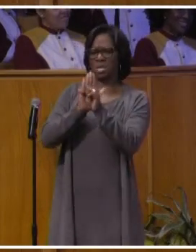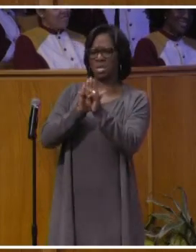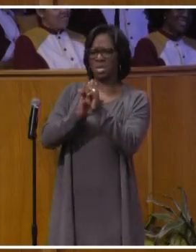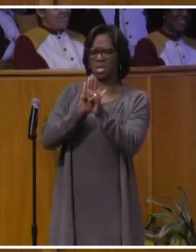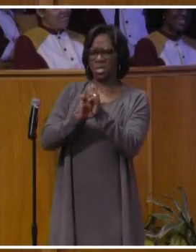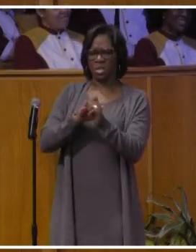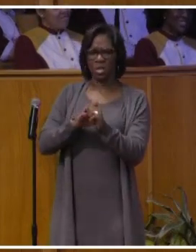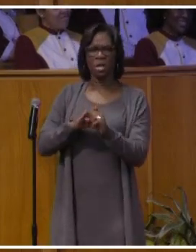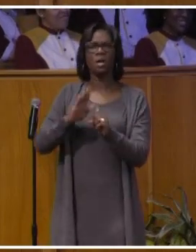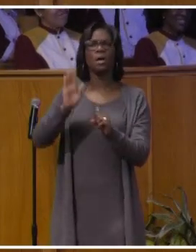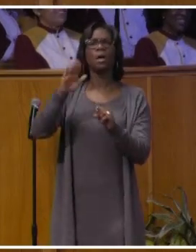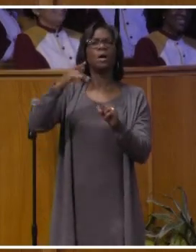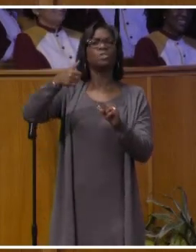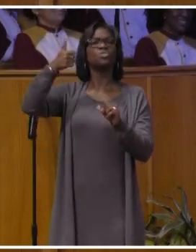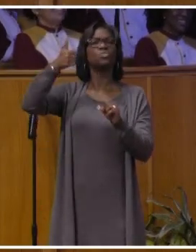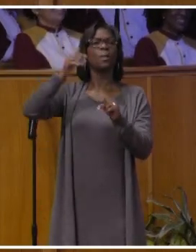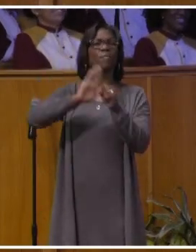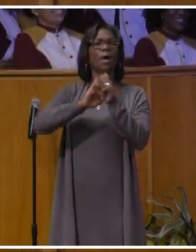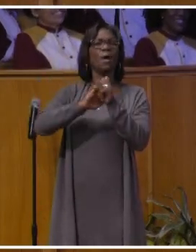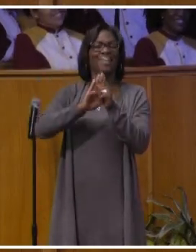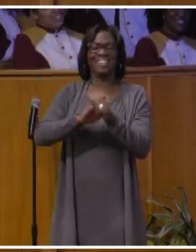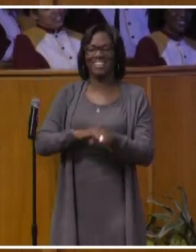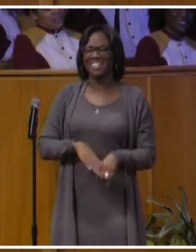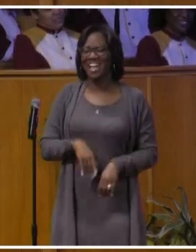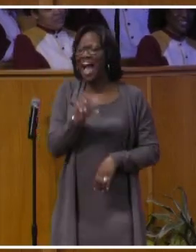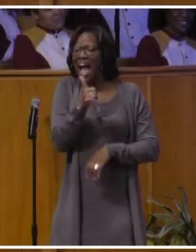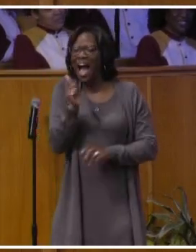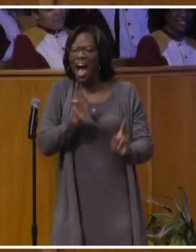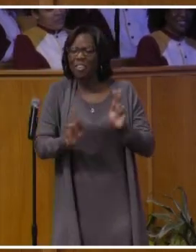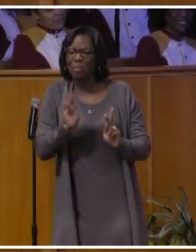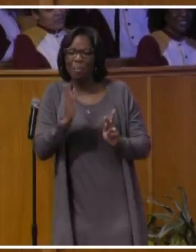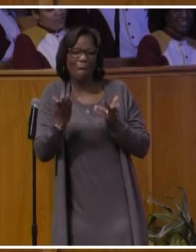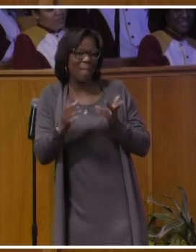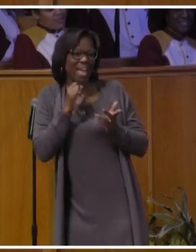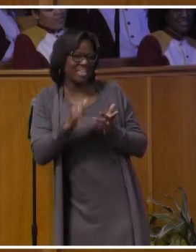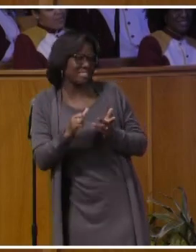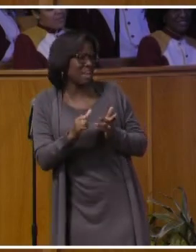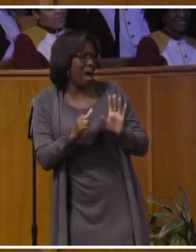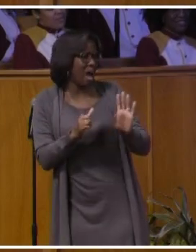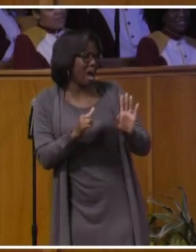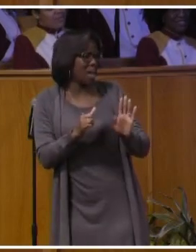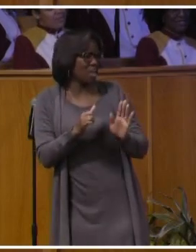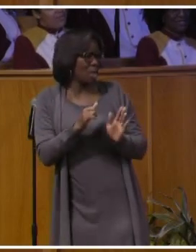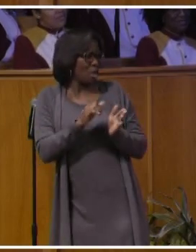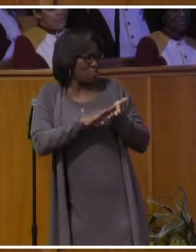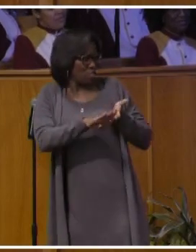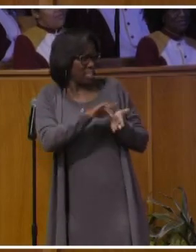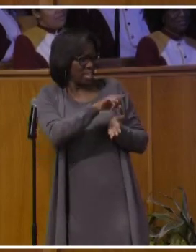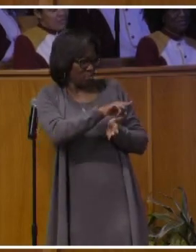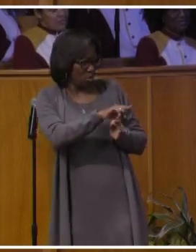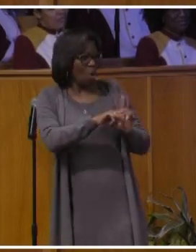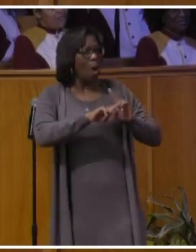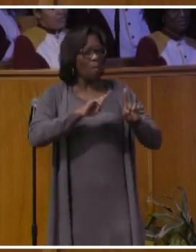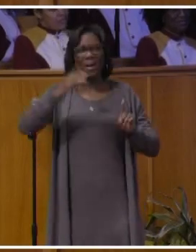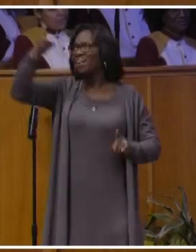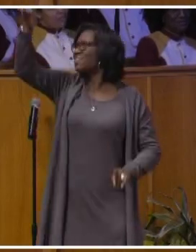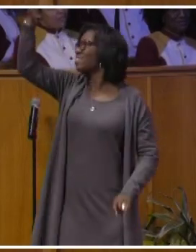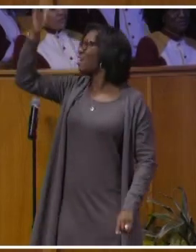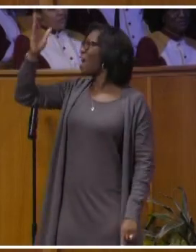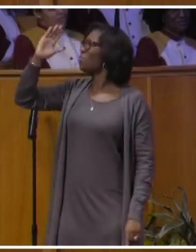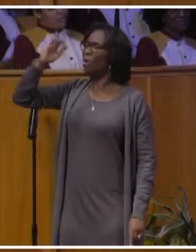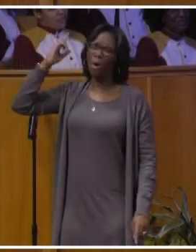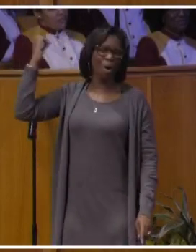Jeff, turn this mic back on. Others may not forgive you of the offense, but God will